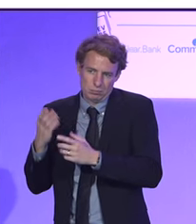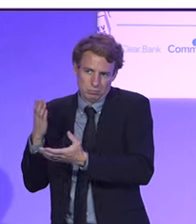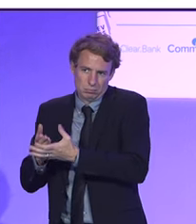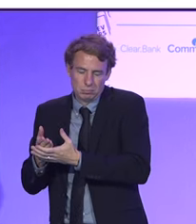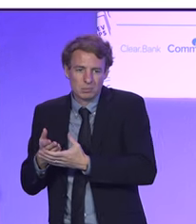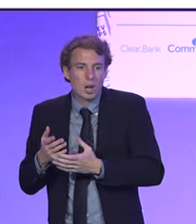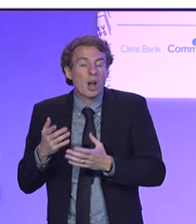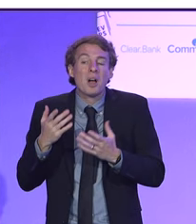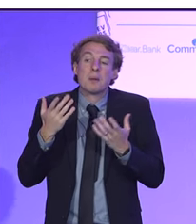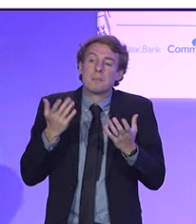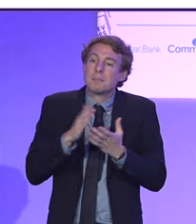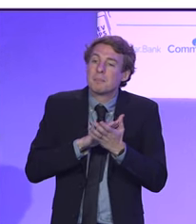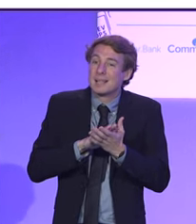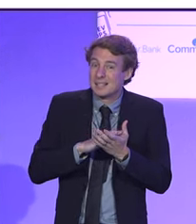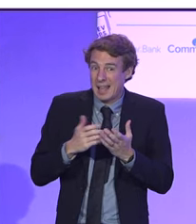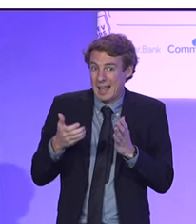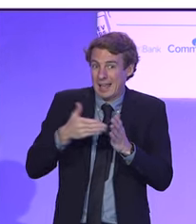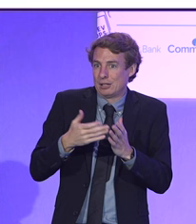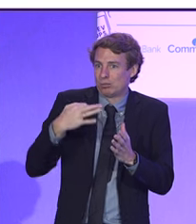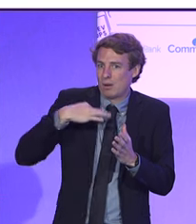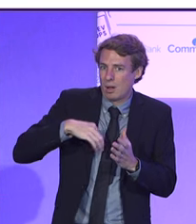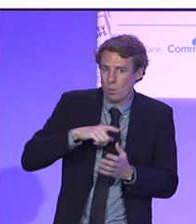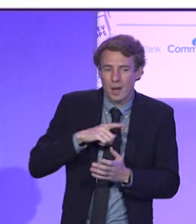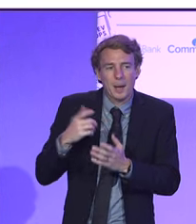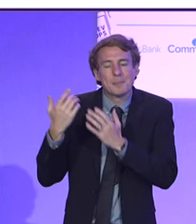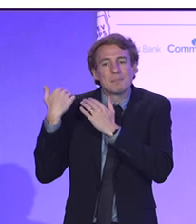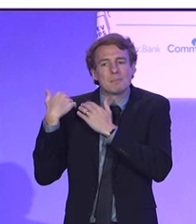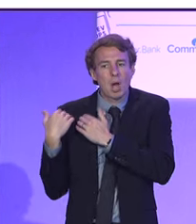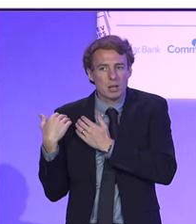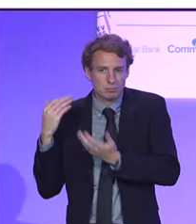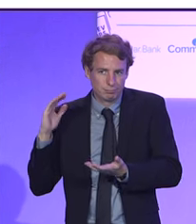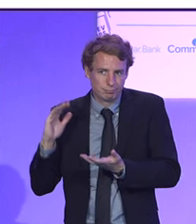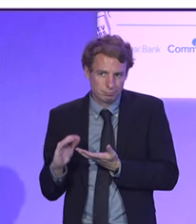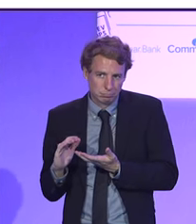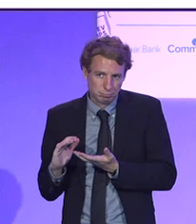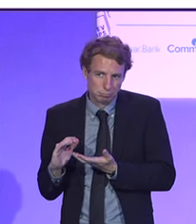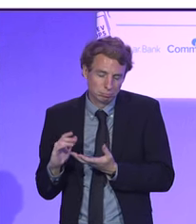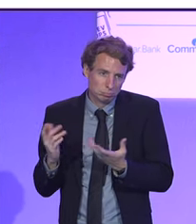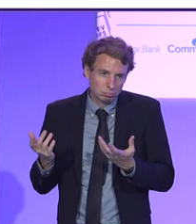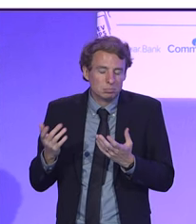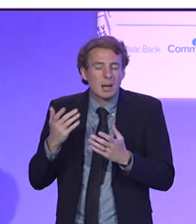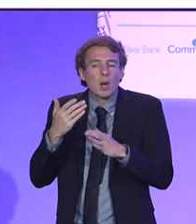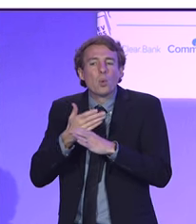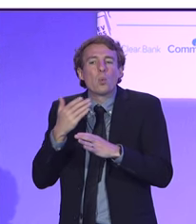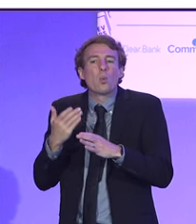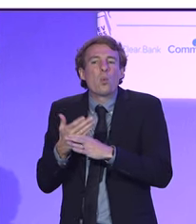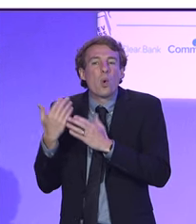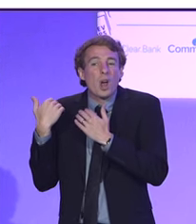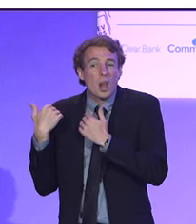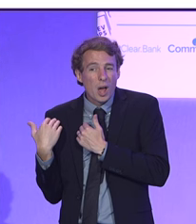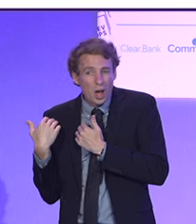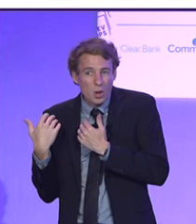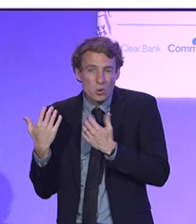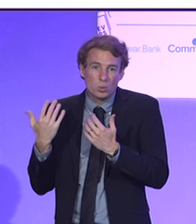burden, but you also, for the same application workload, the impact that the application